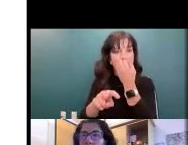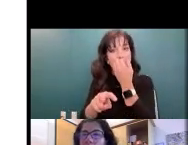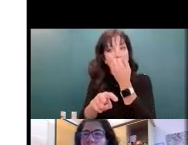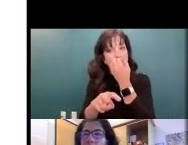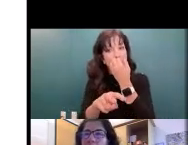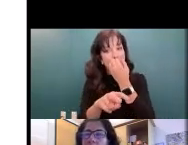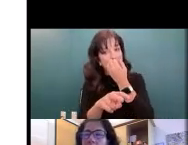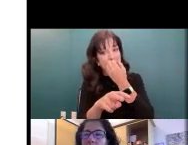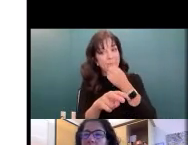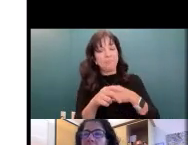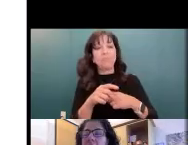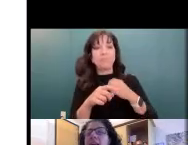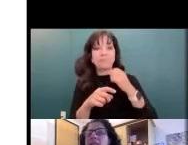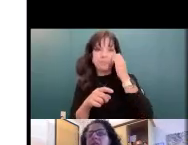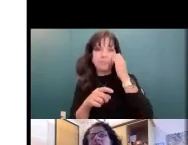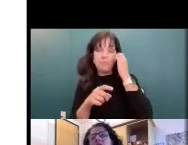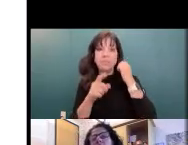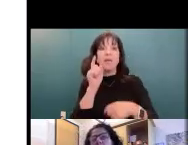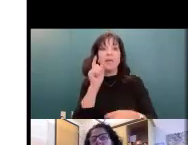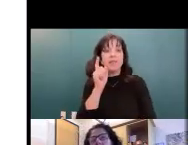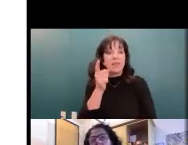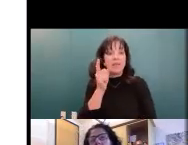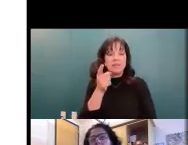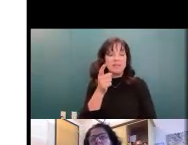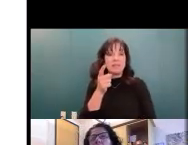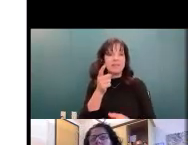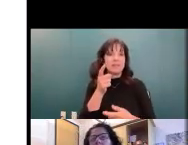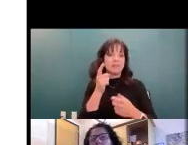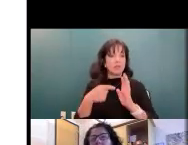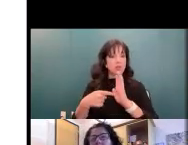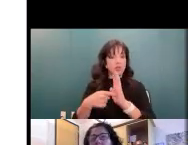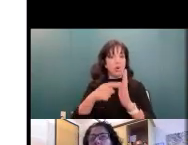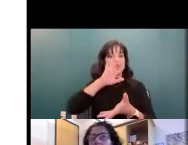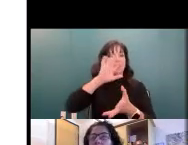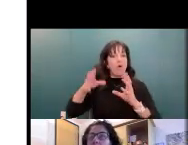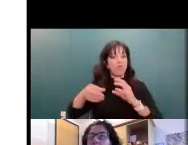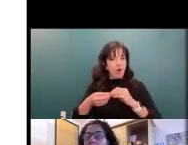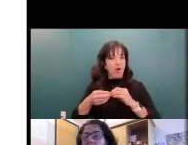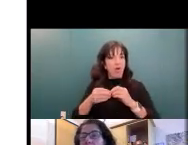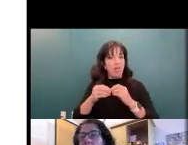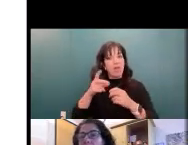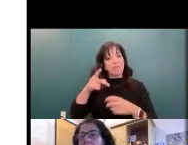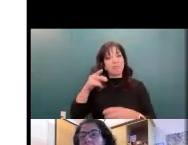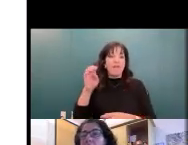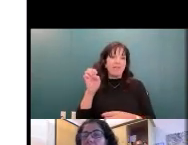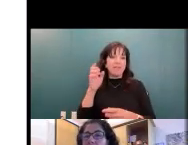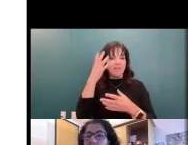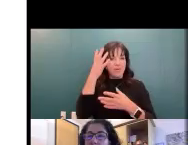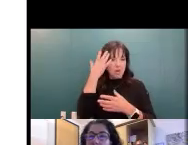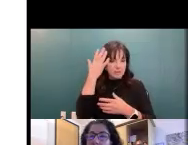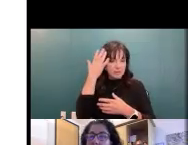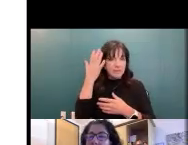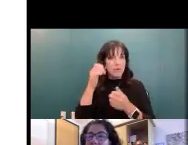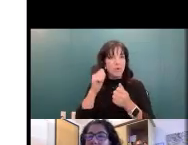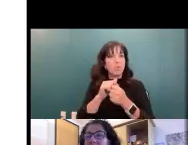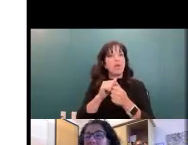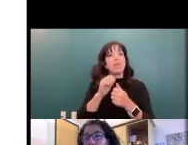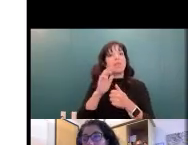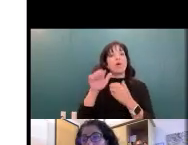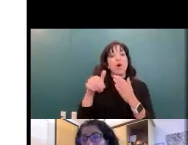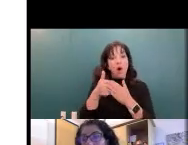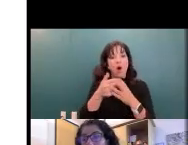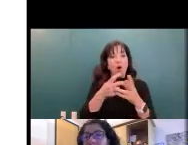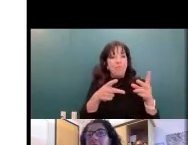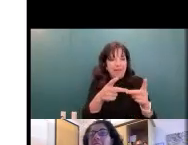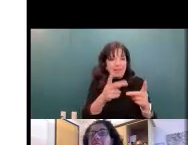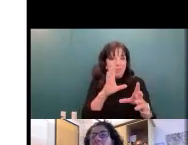So this is a figure that shows us the overall prevalence of autism among all sites participating in the